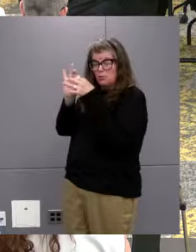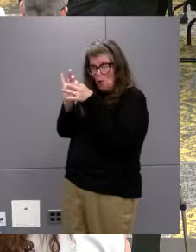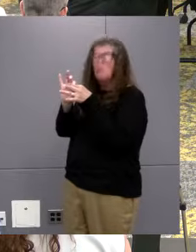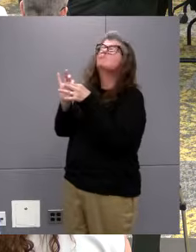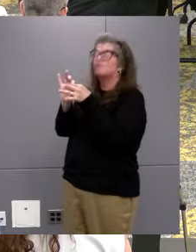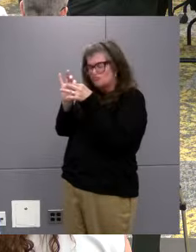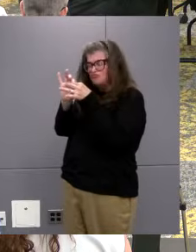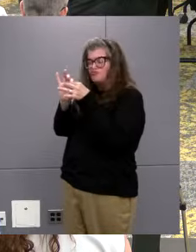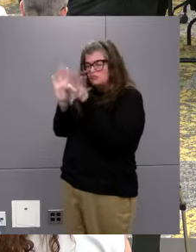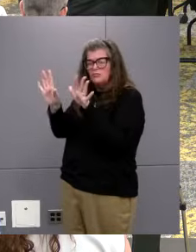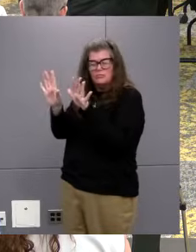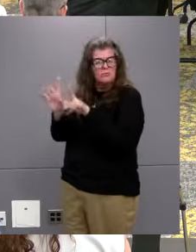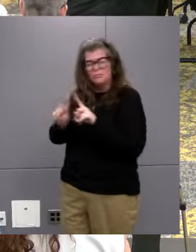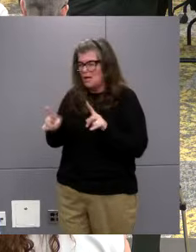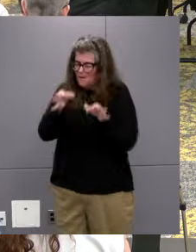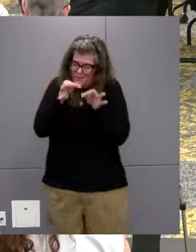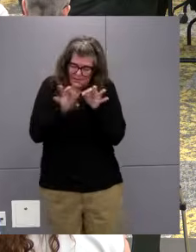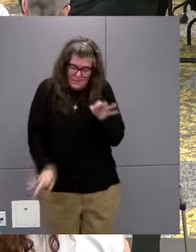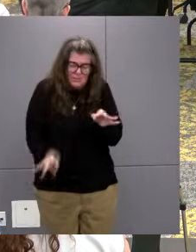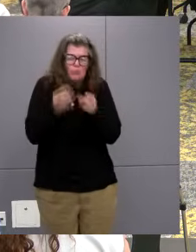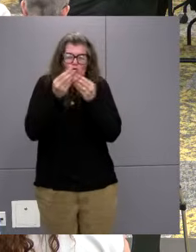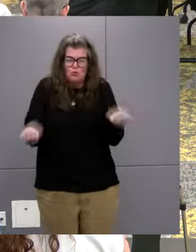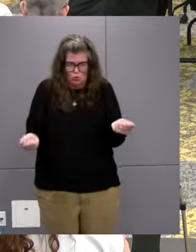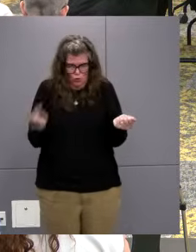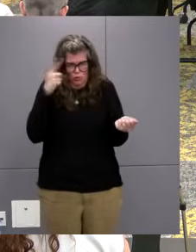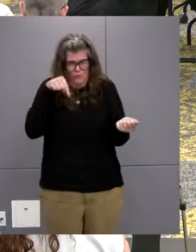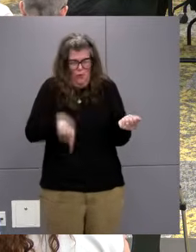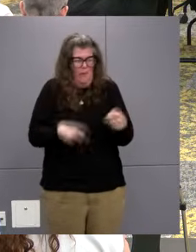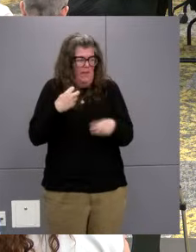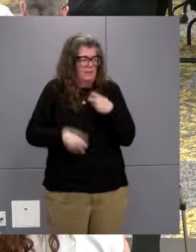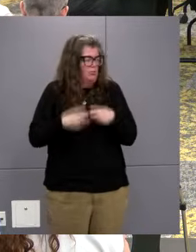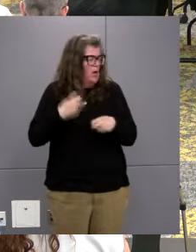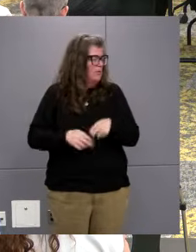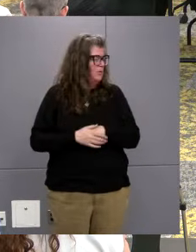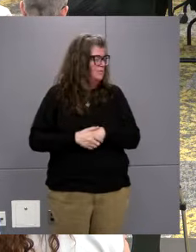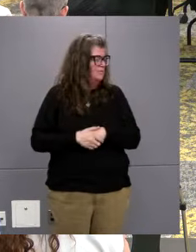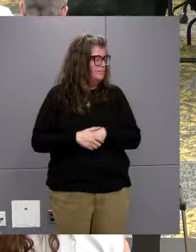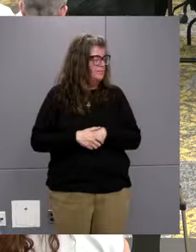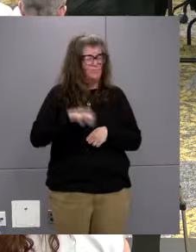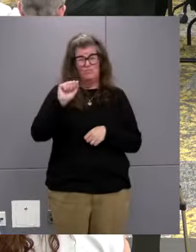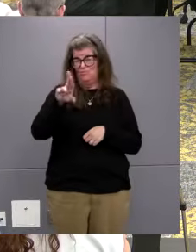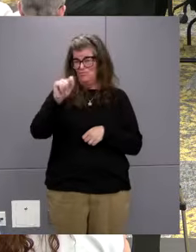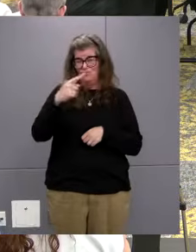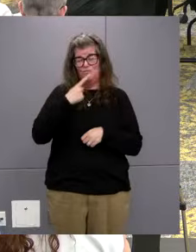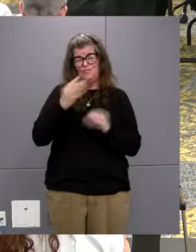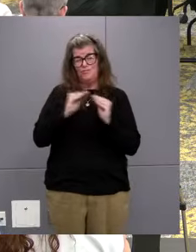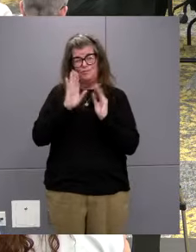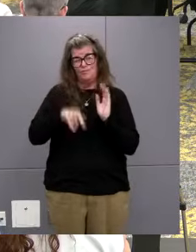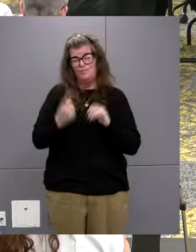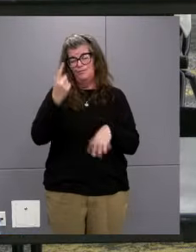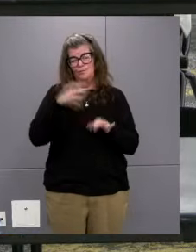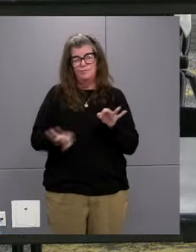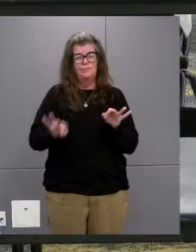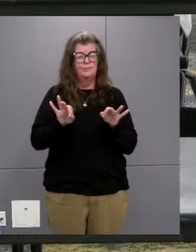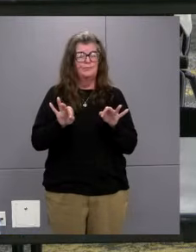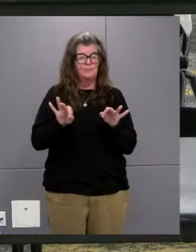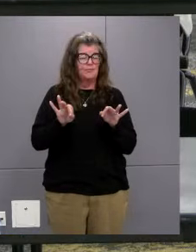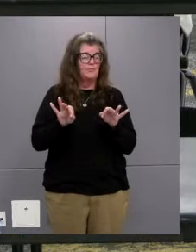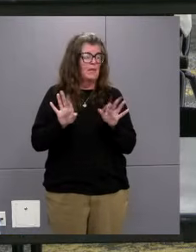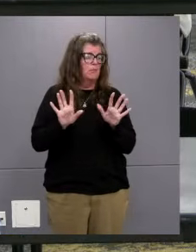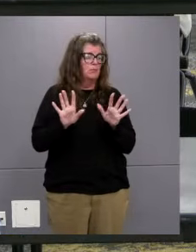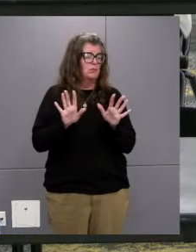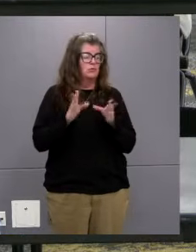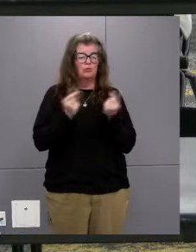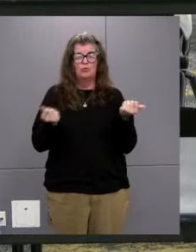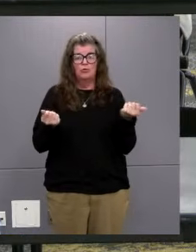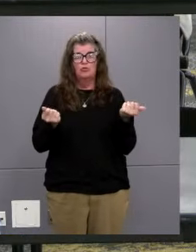solution available to us to solve this problem. Well, there's more than one simple solution to solve this problem, and I forwarded one in